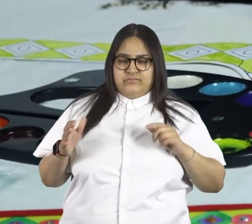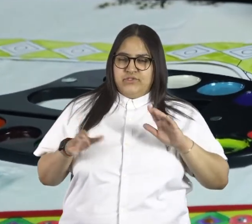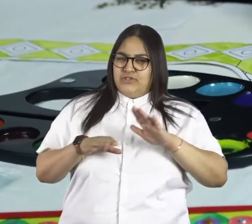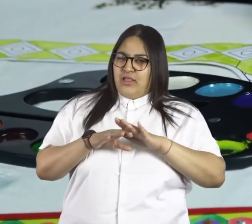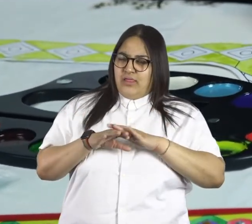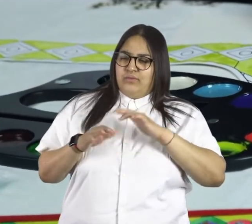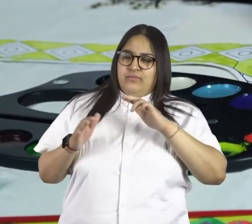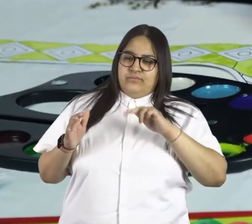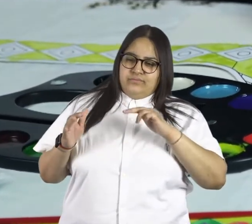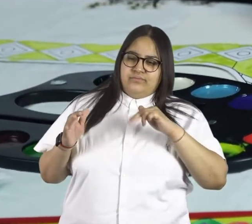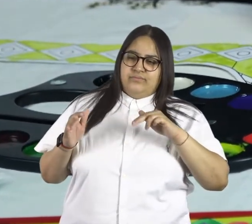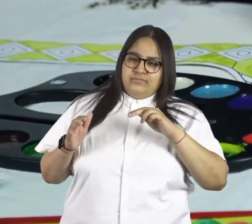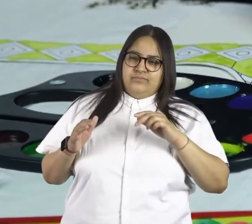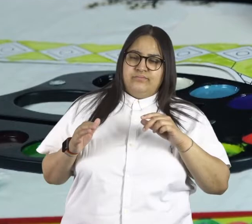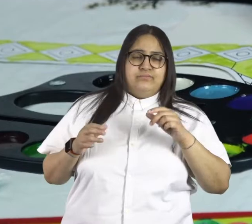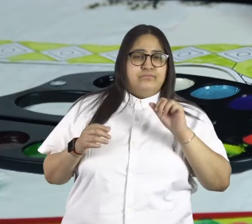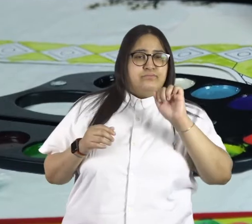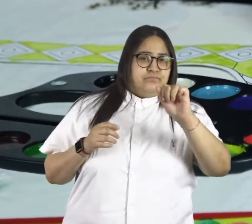your chosen color.